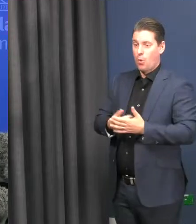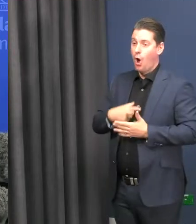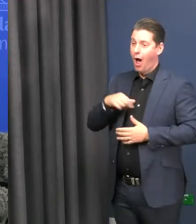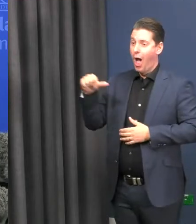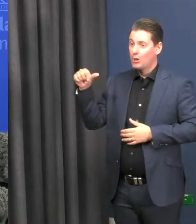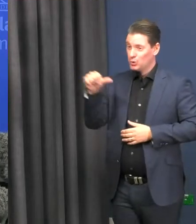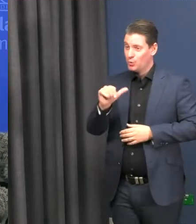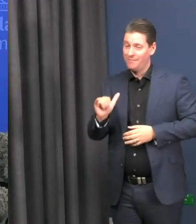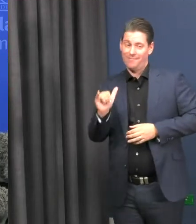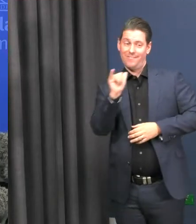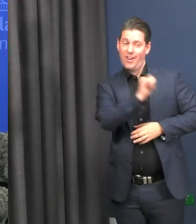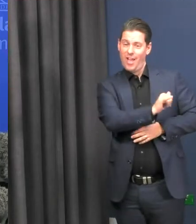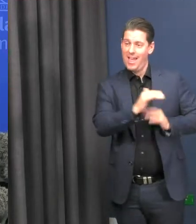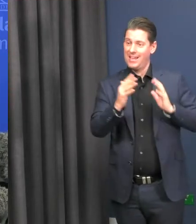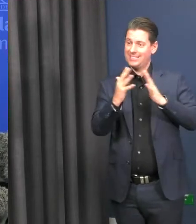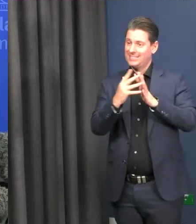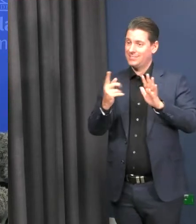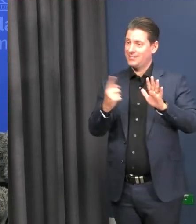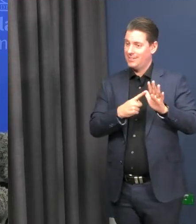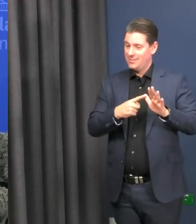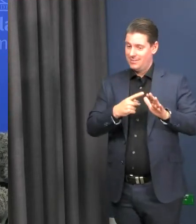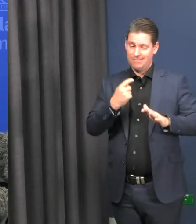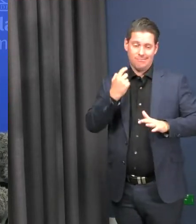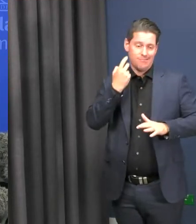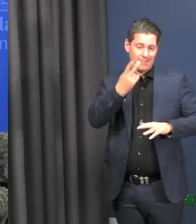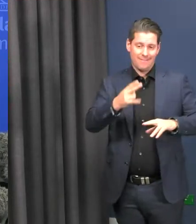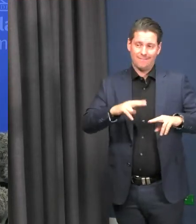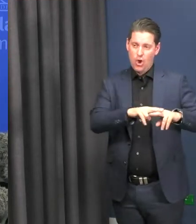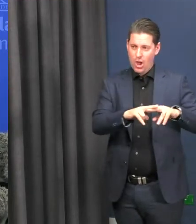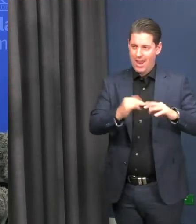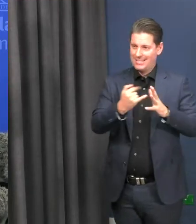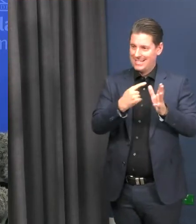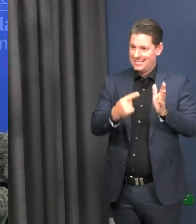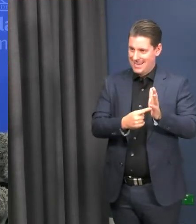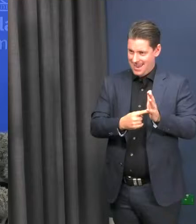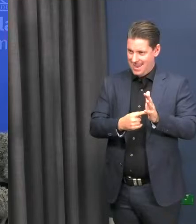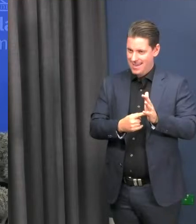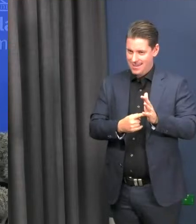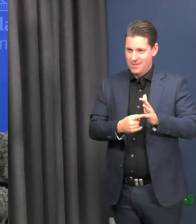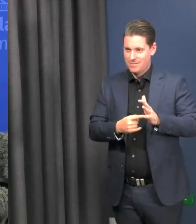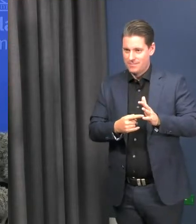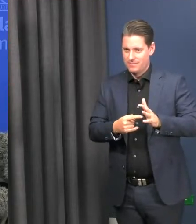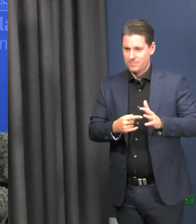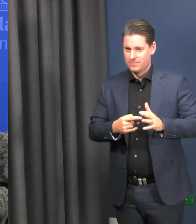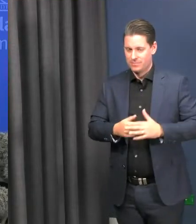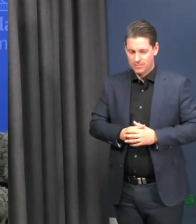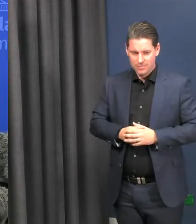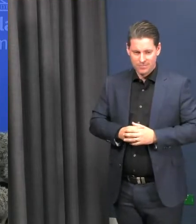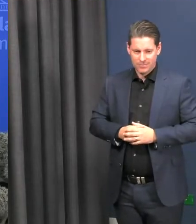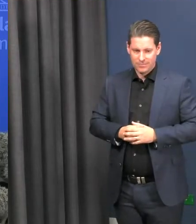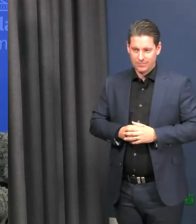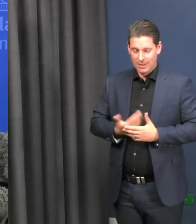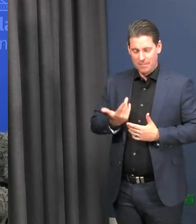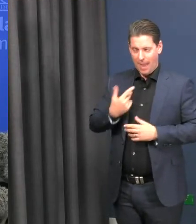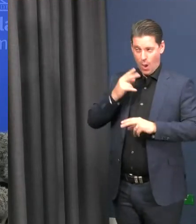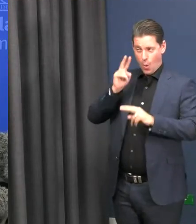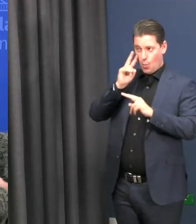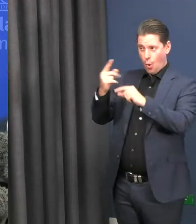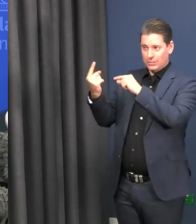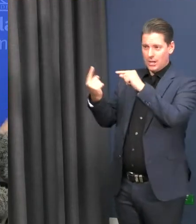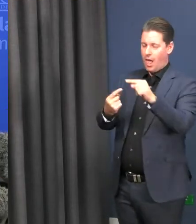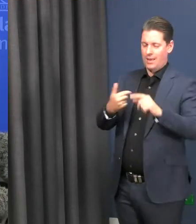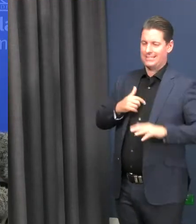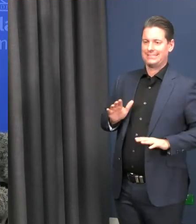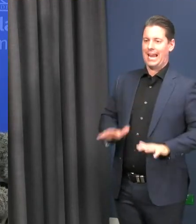Western Australia on Friday and Saturday, but chances are I intend to stay on the East